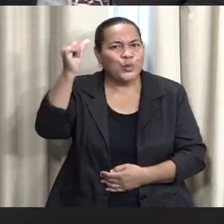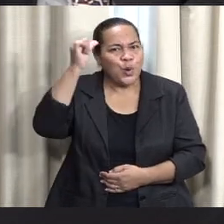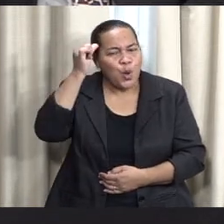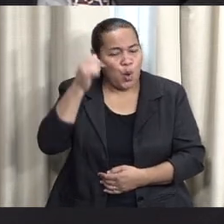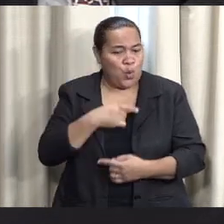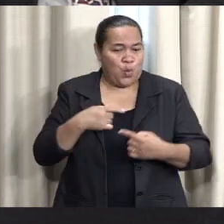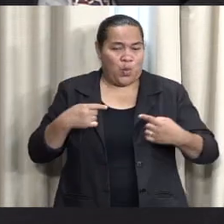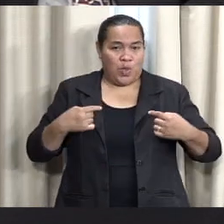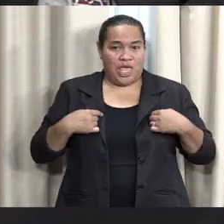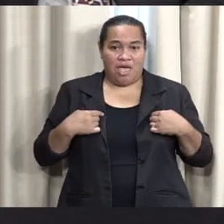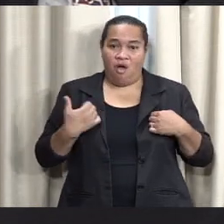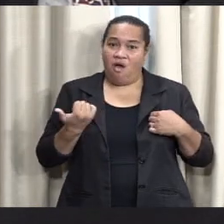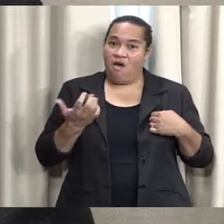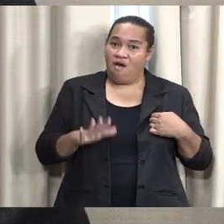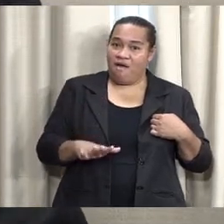we have,